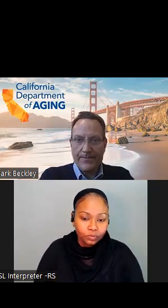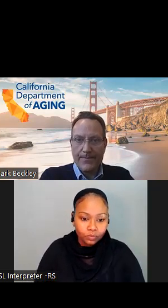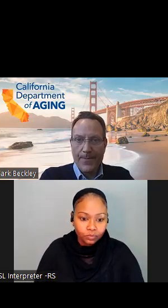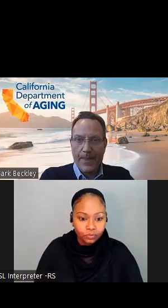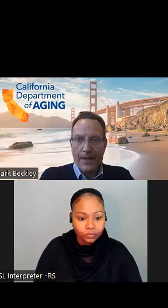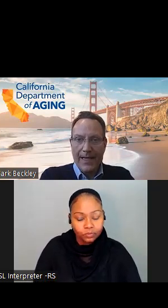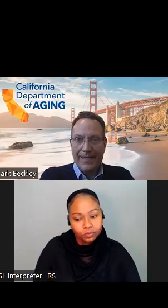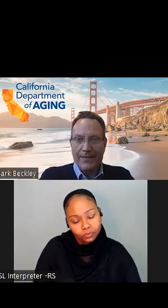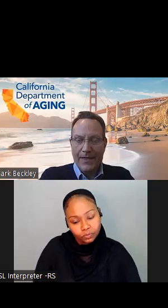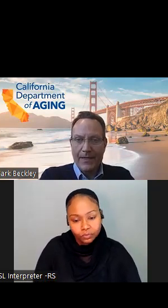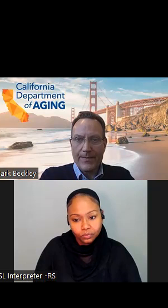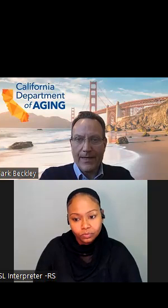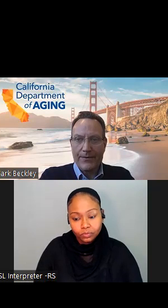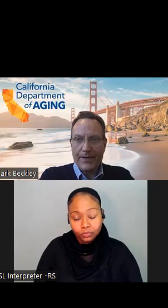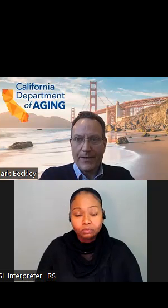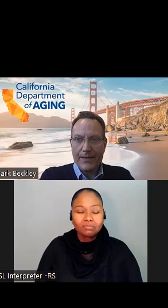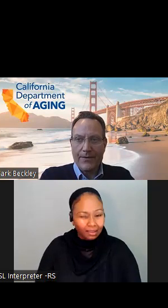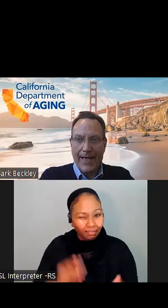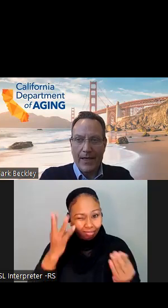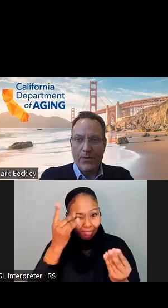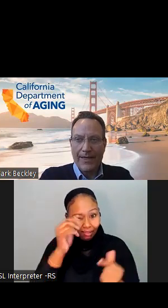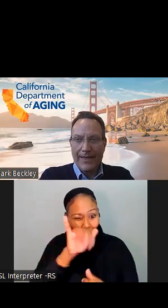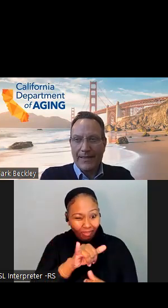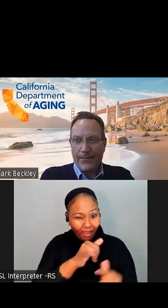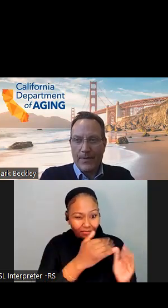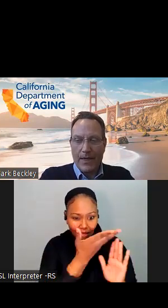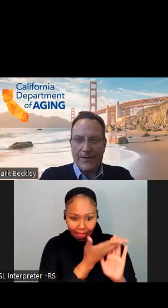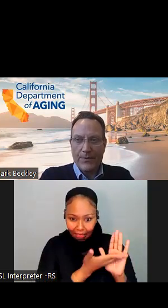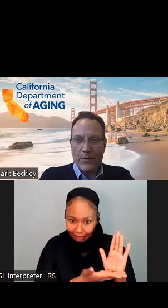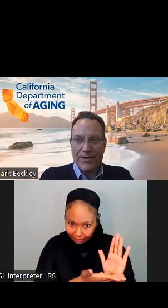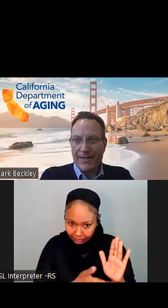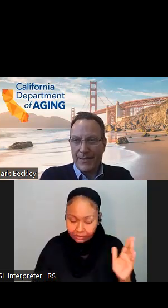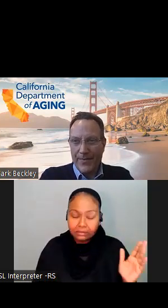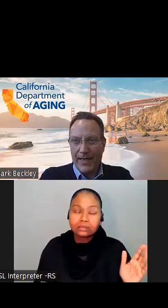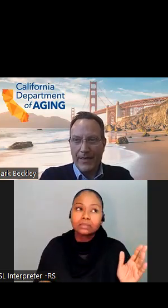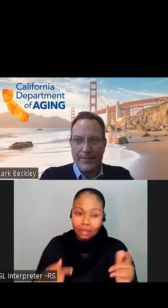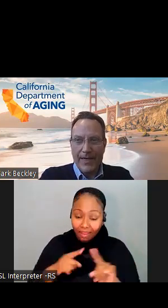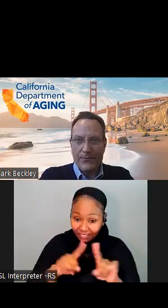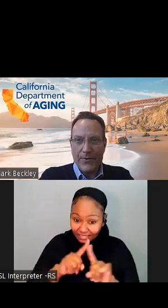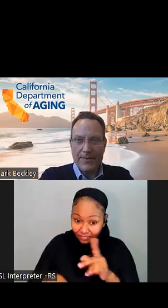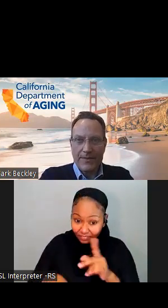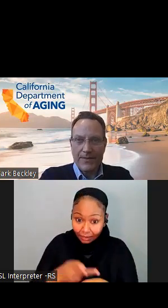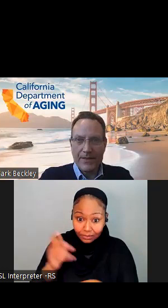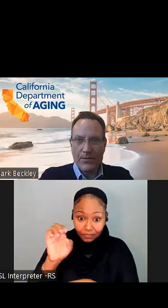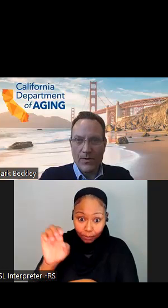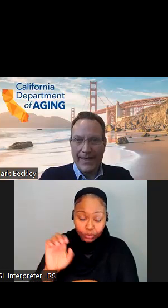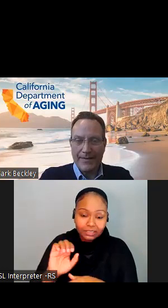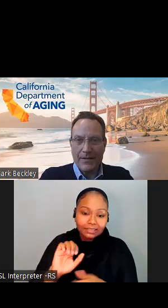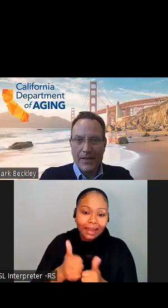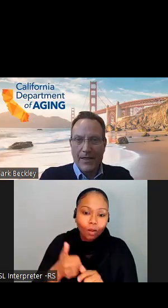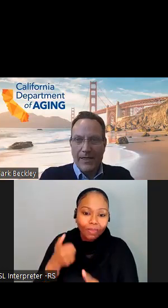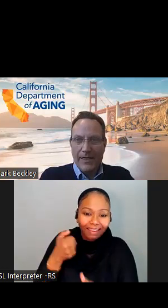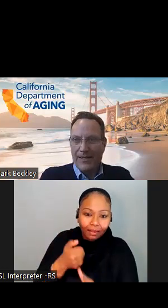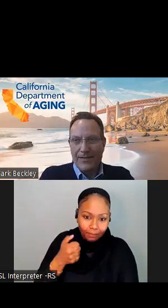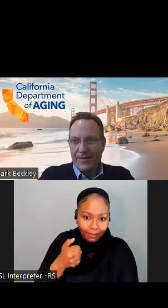threats. And in thinking about, you know, how different types of emergencies may impact residents in different